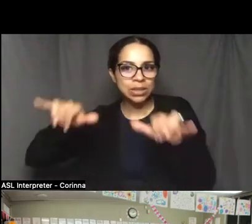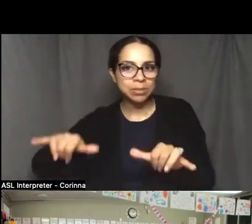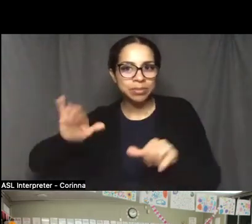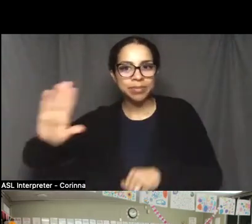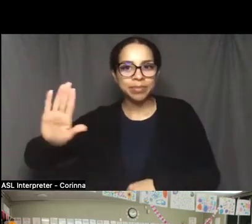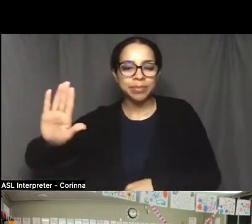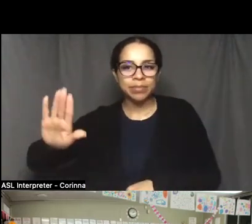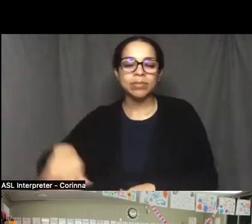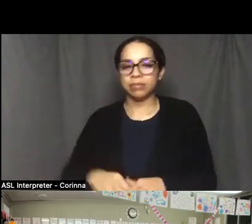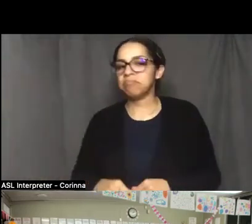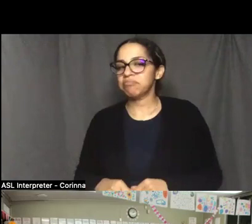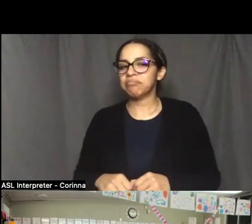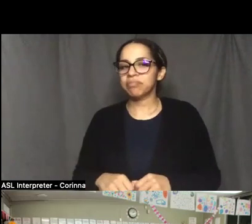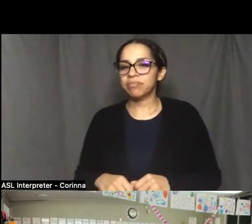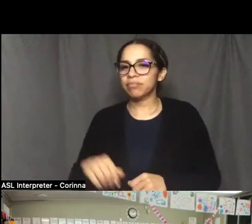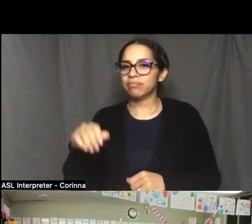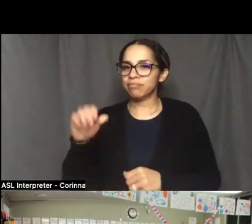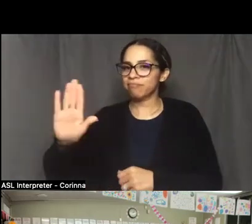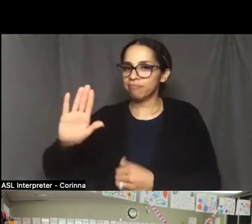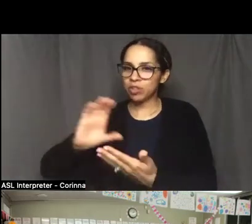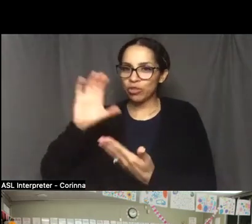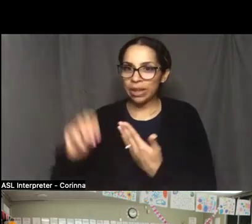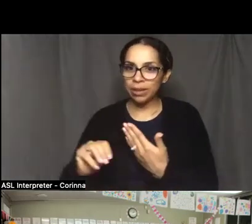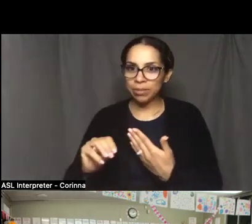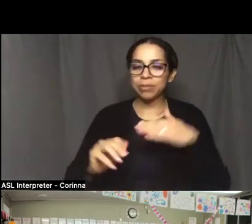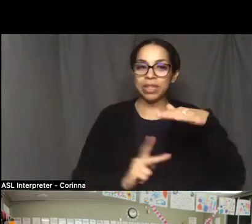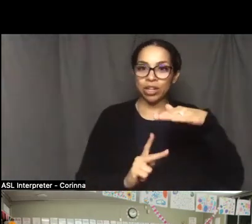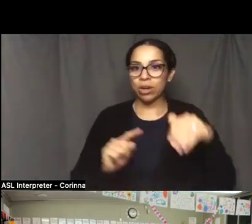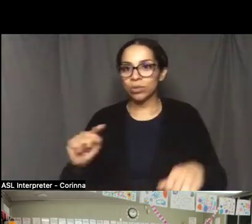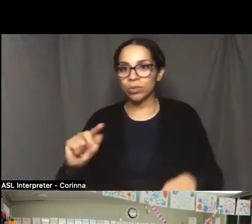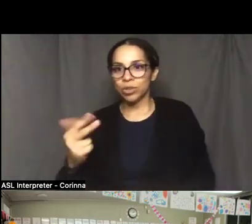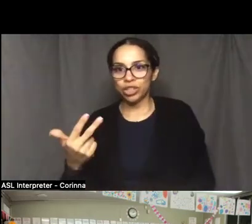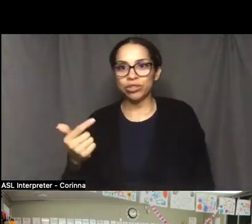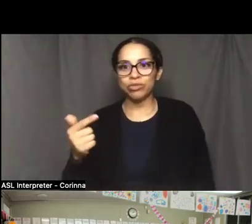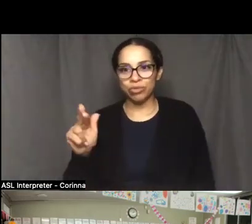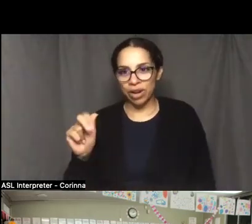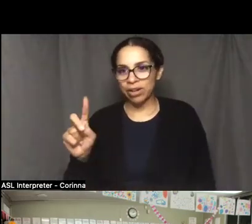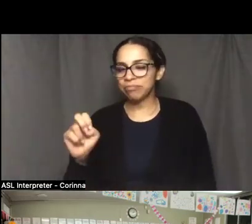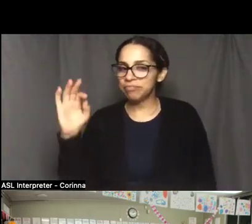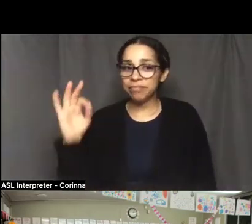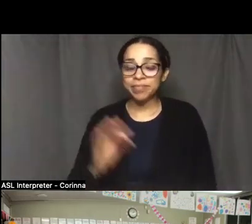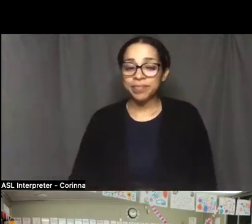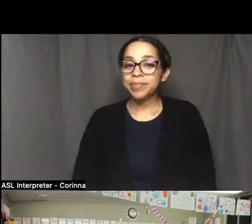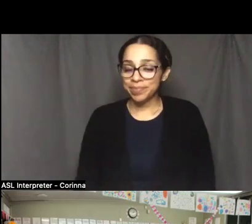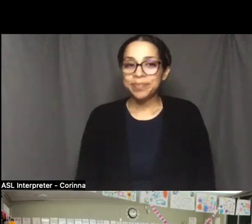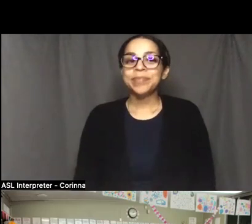So that is the curriculum that we use for German. Anything you want to add to that? Okay, thank you,